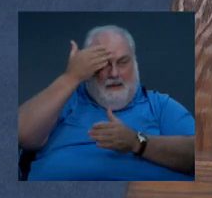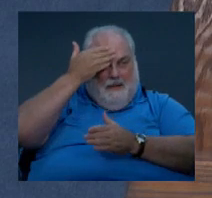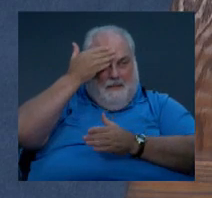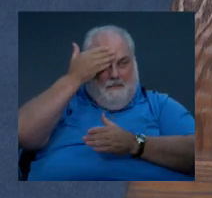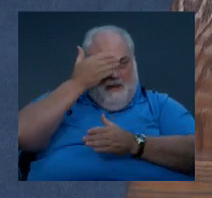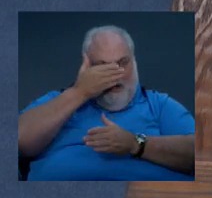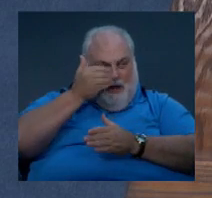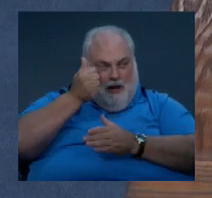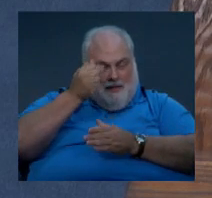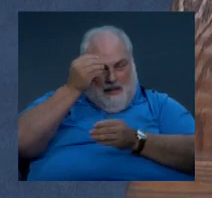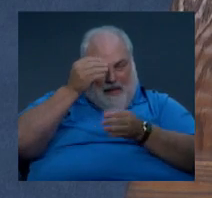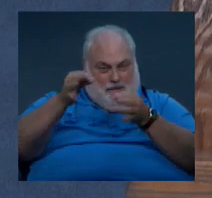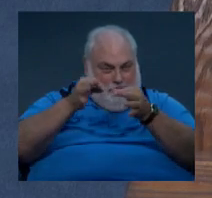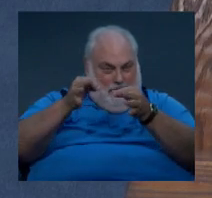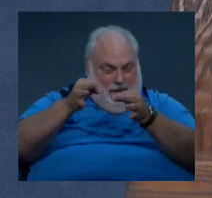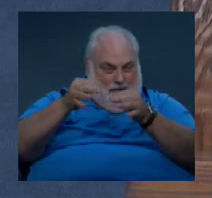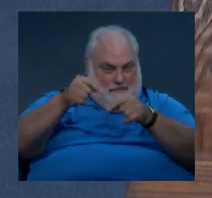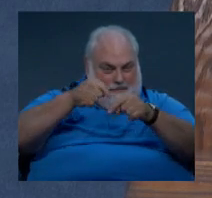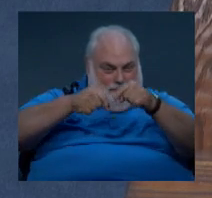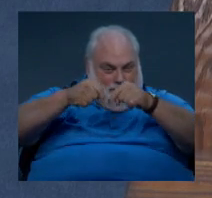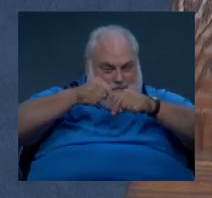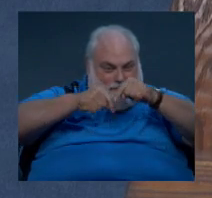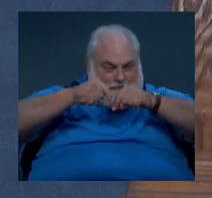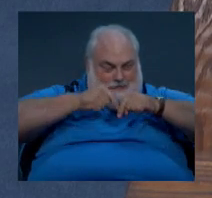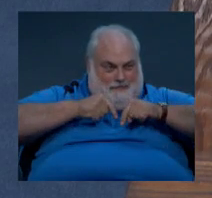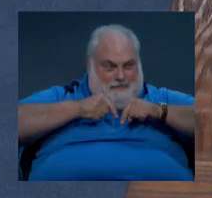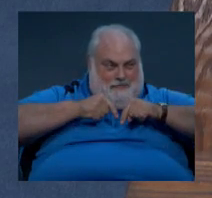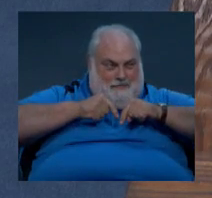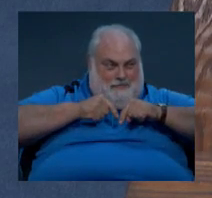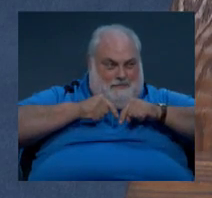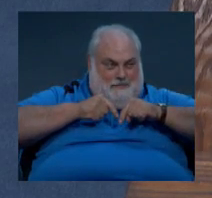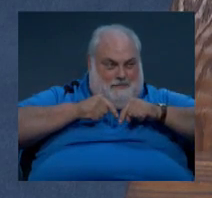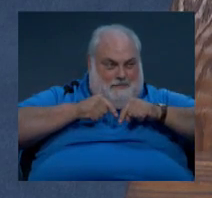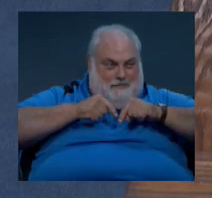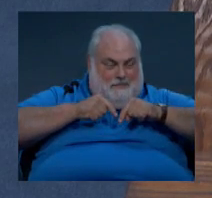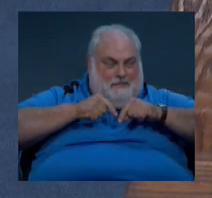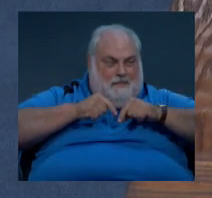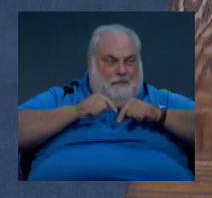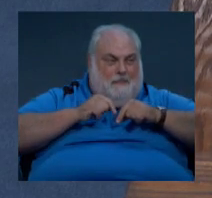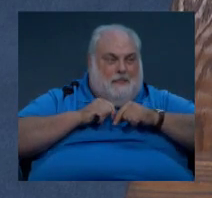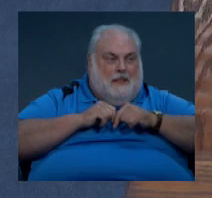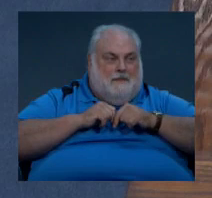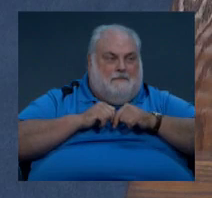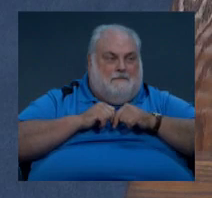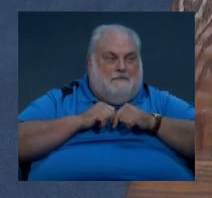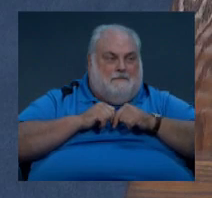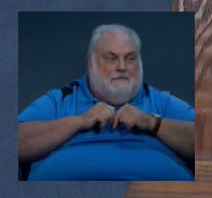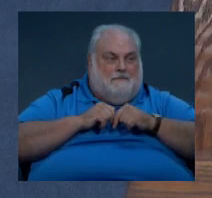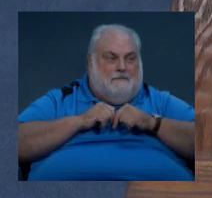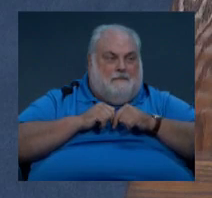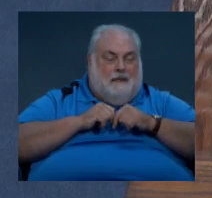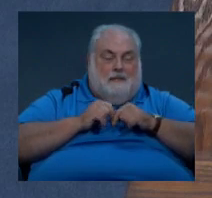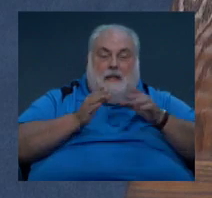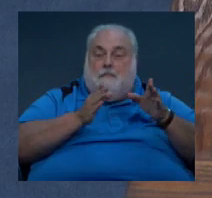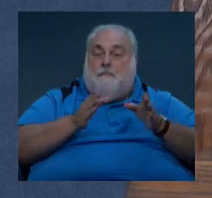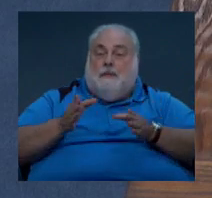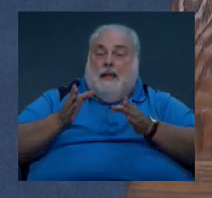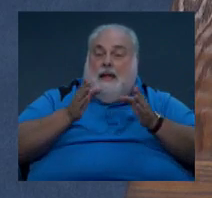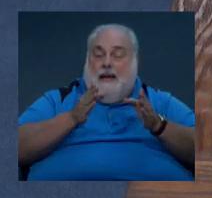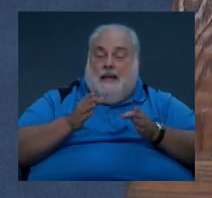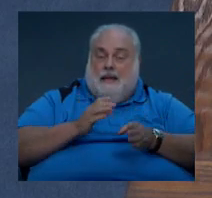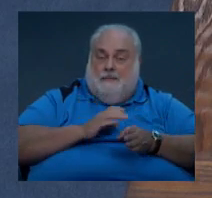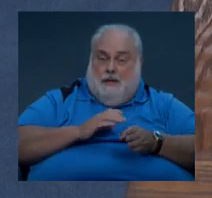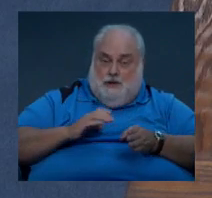because let me go back to memory lane a little, very briefly. At the Planning